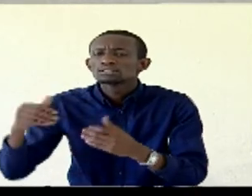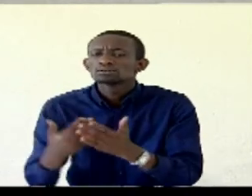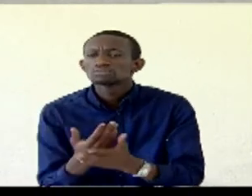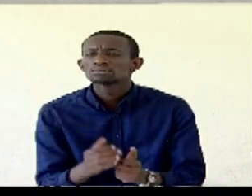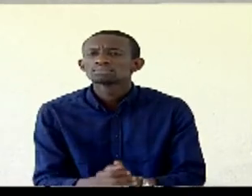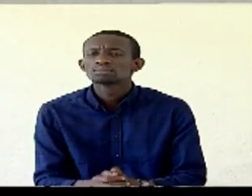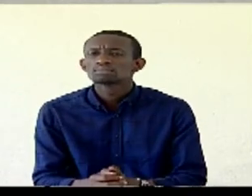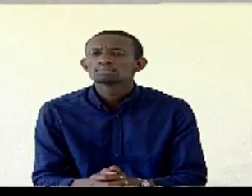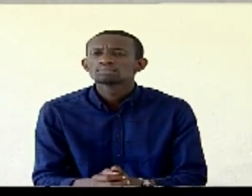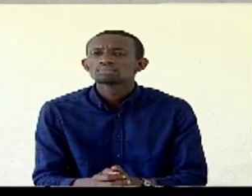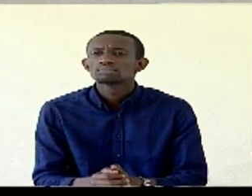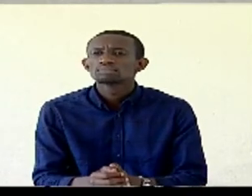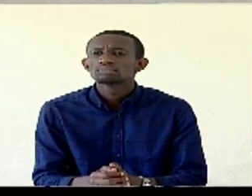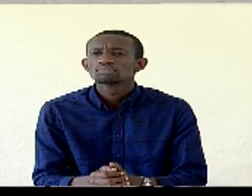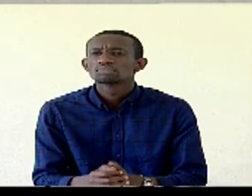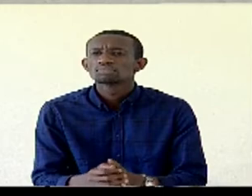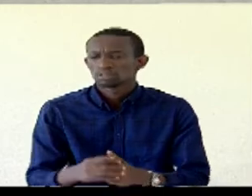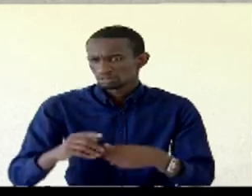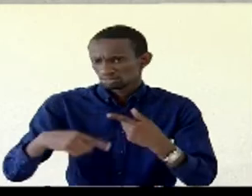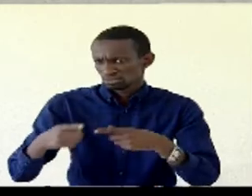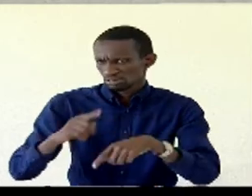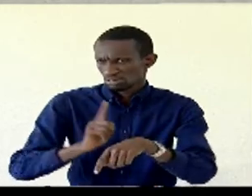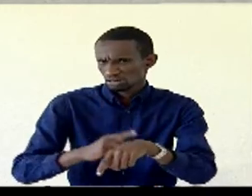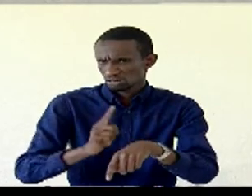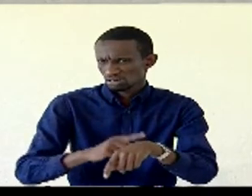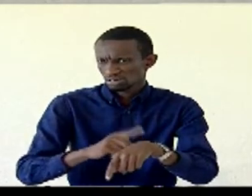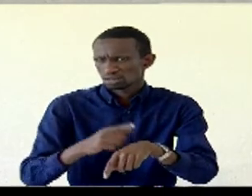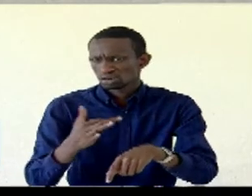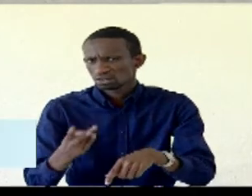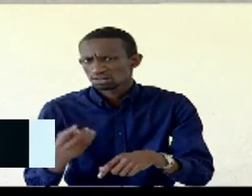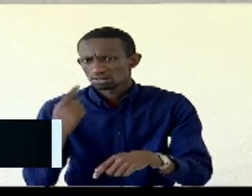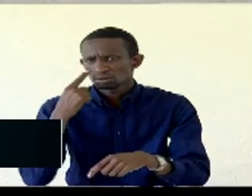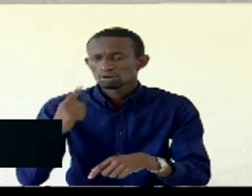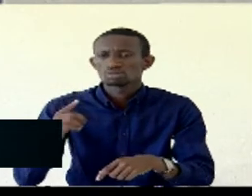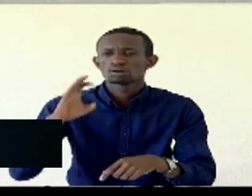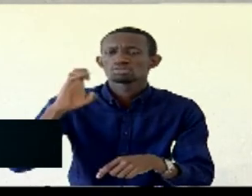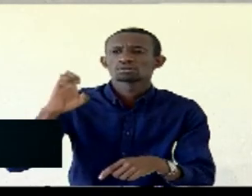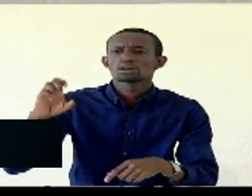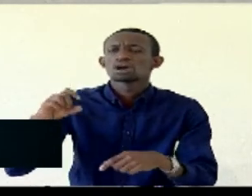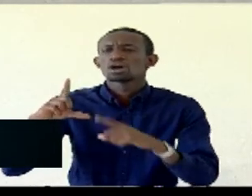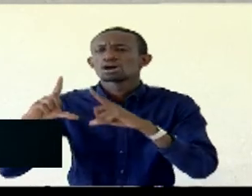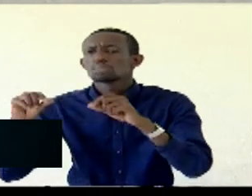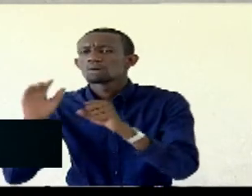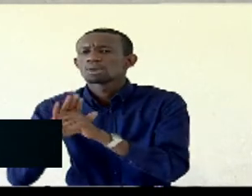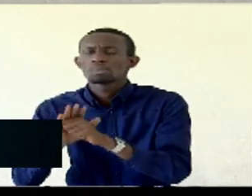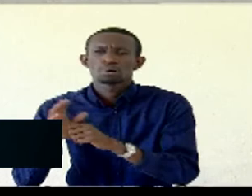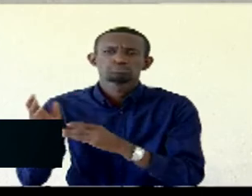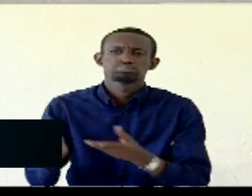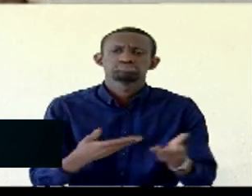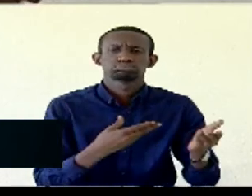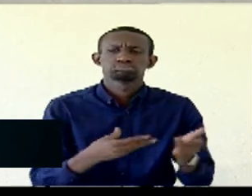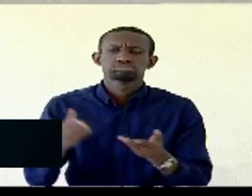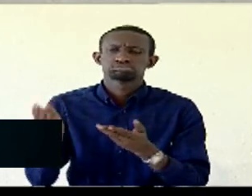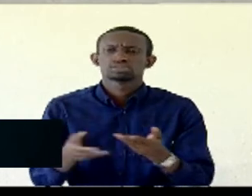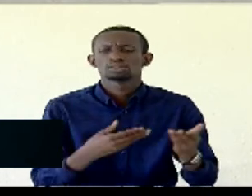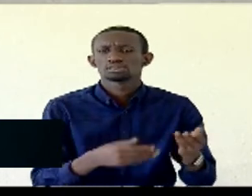many times have you forged results in a lab experiment? Acceleration due to gravity, you swing, swing, swing, swing,